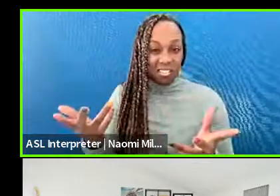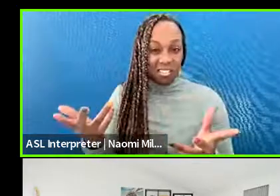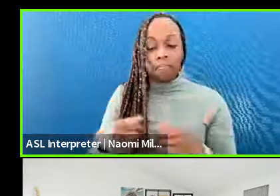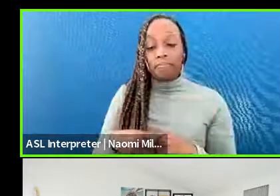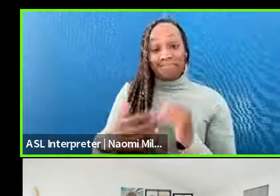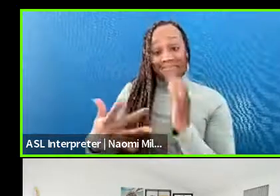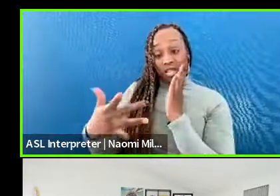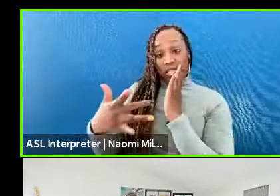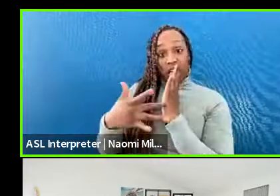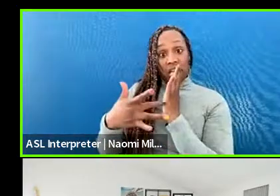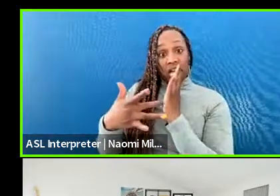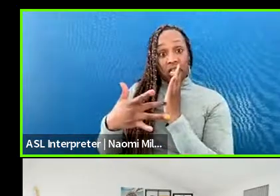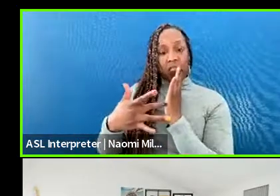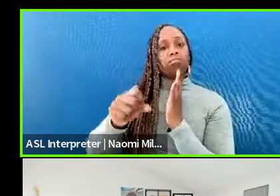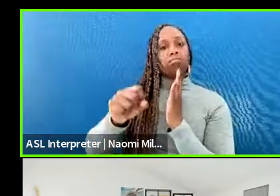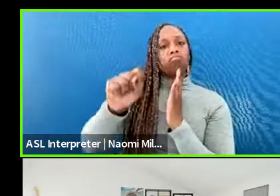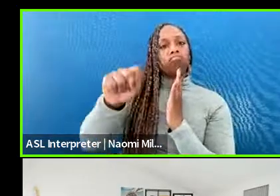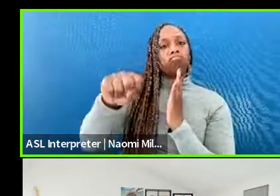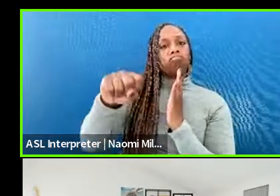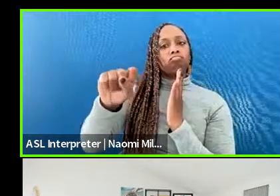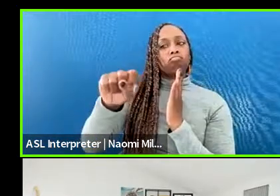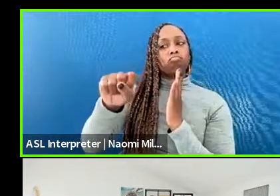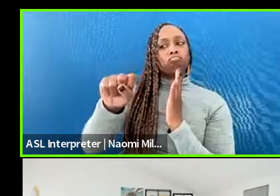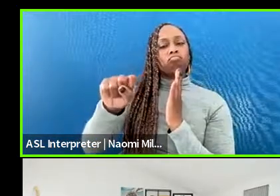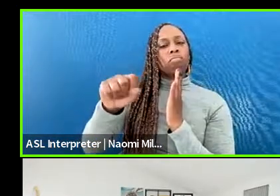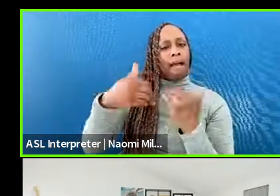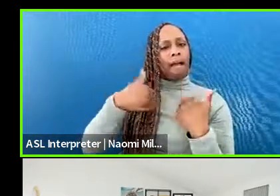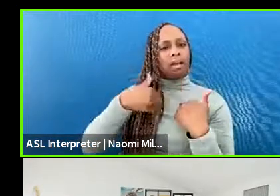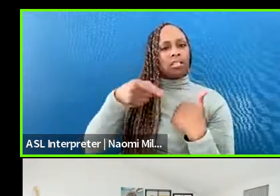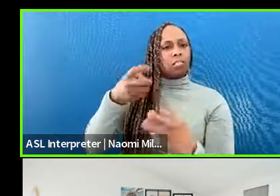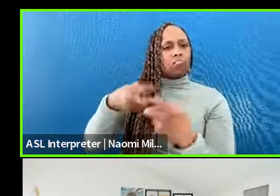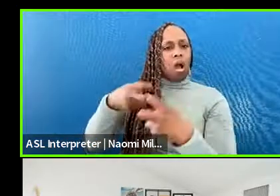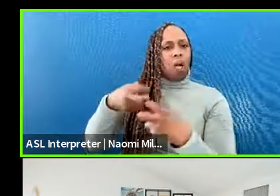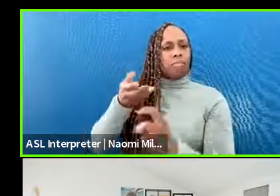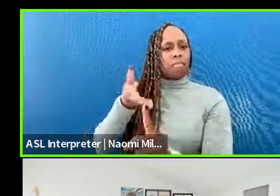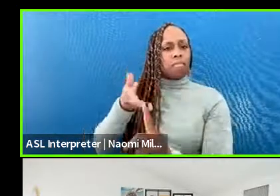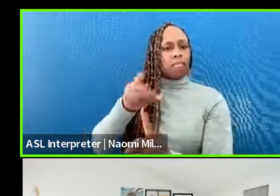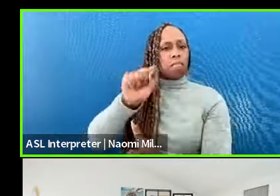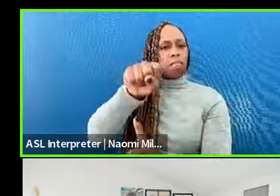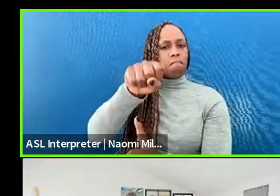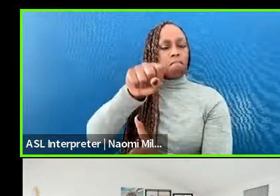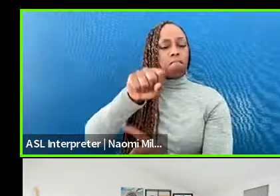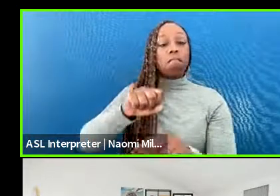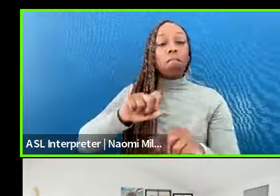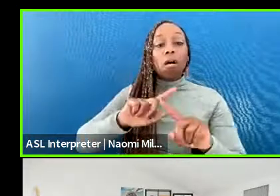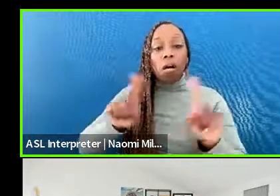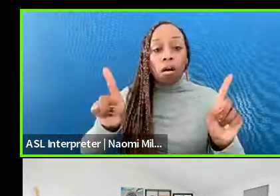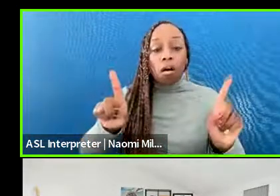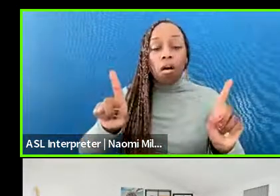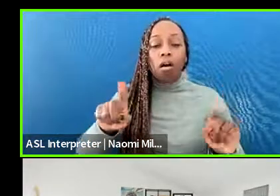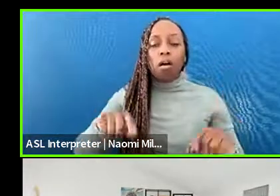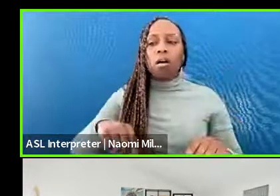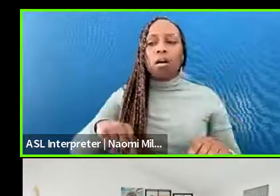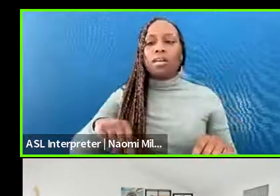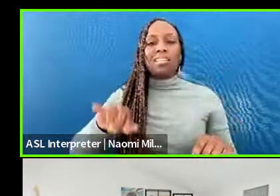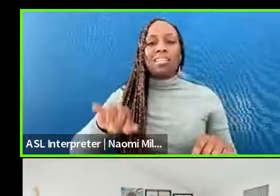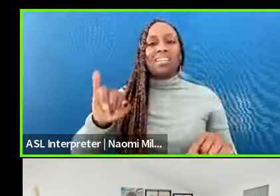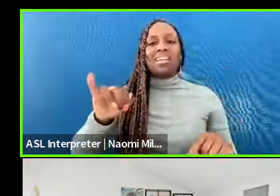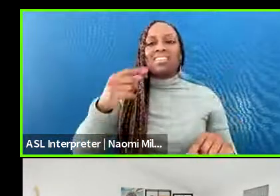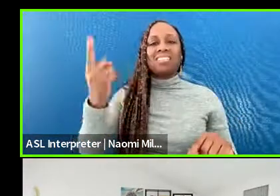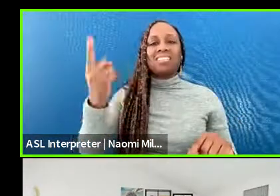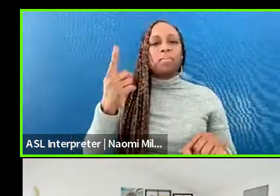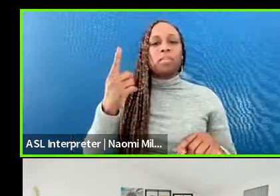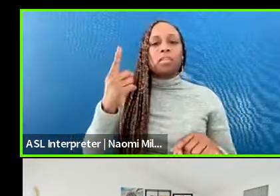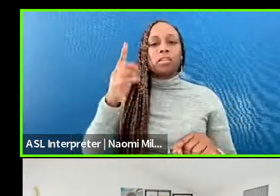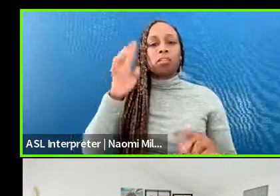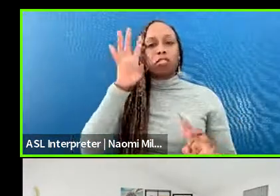technology, yes, is problematic, but it is something that has been created by